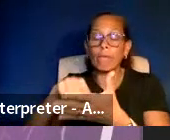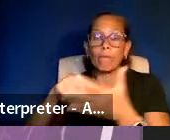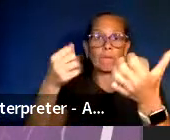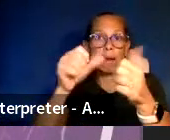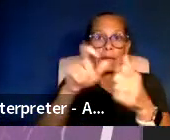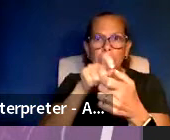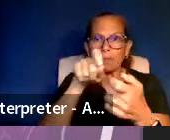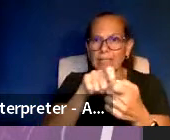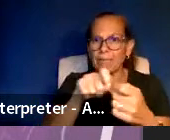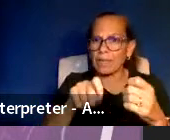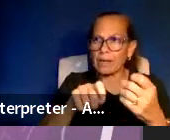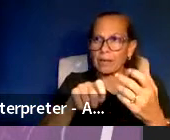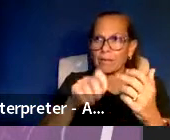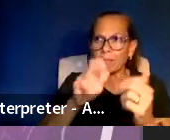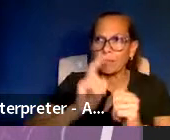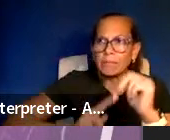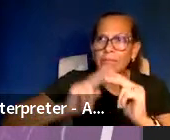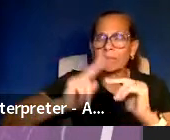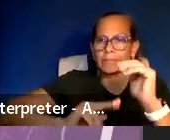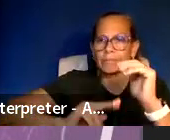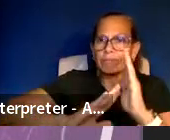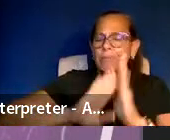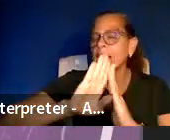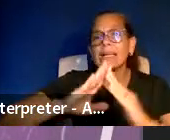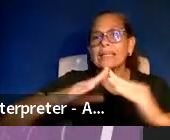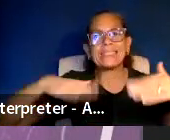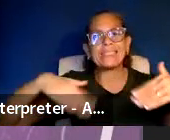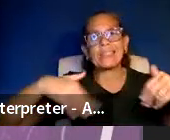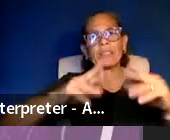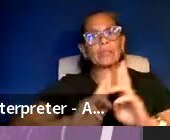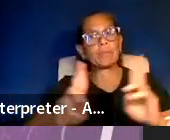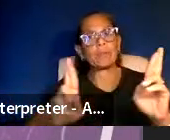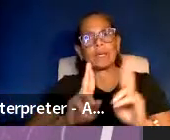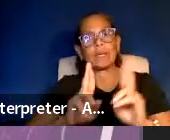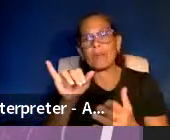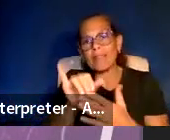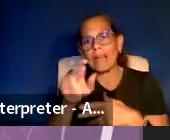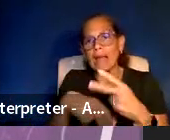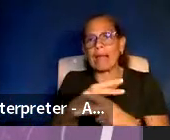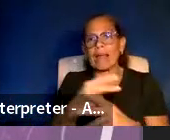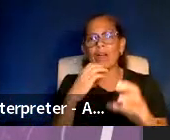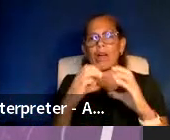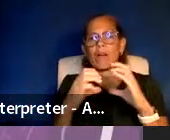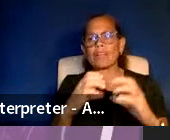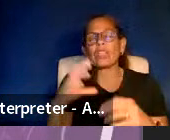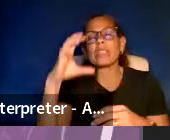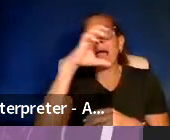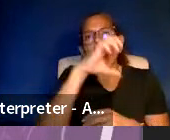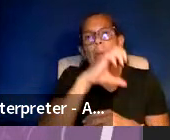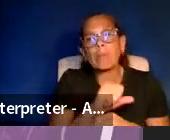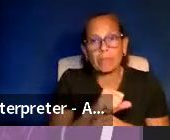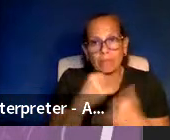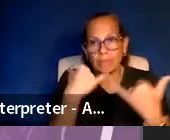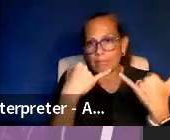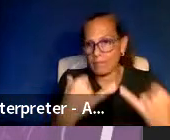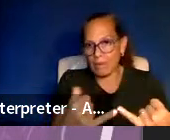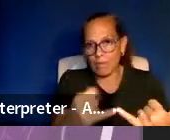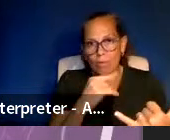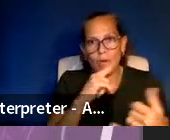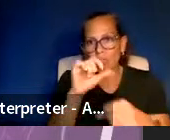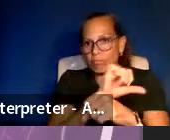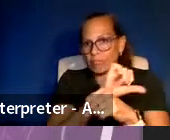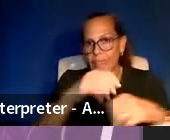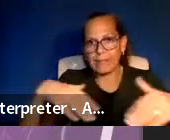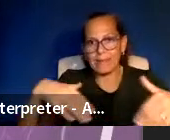specific development, it's just very premature to have those conversations because it's very much hypothetical at this point. And it would